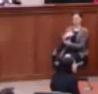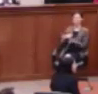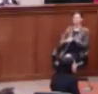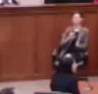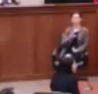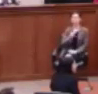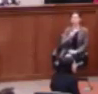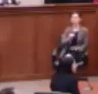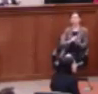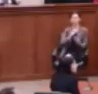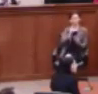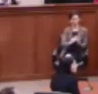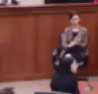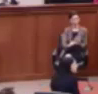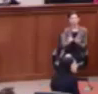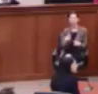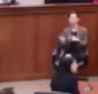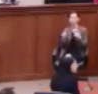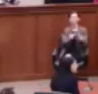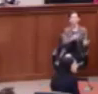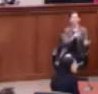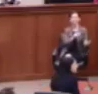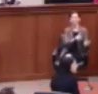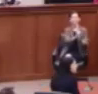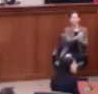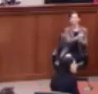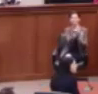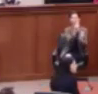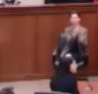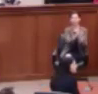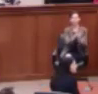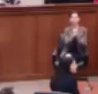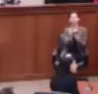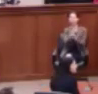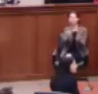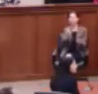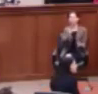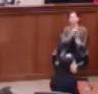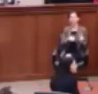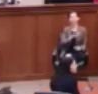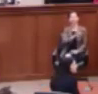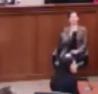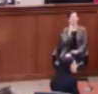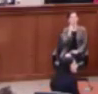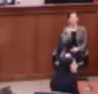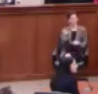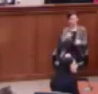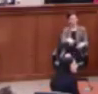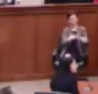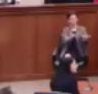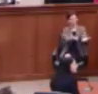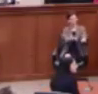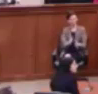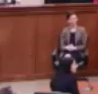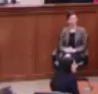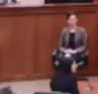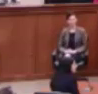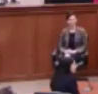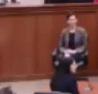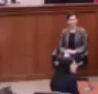CNA program, and I wanted to give Gary a brief moment to tell you a little bit about his experience thus far.